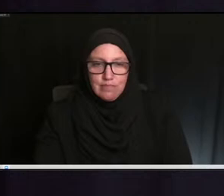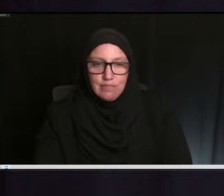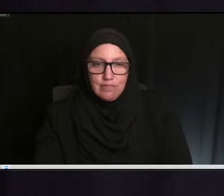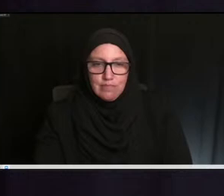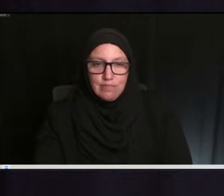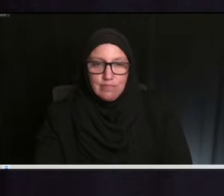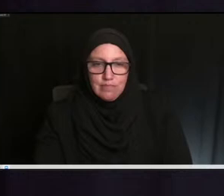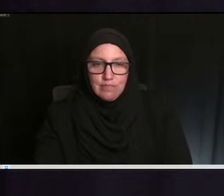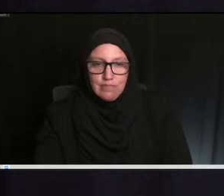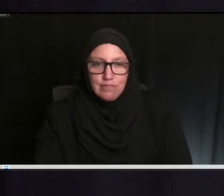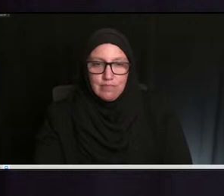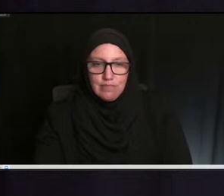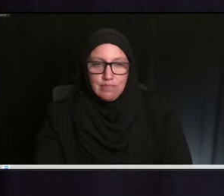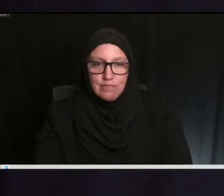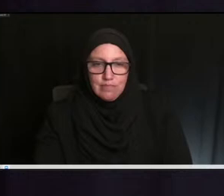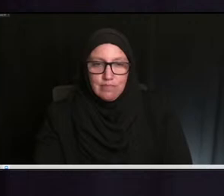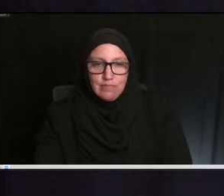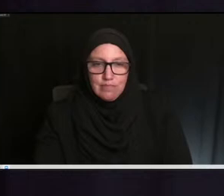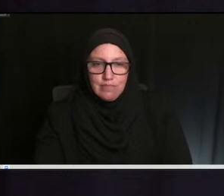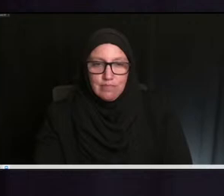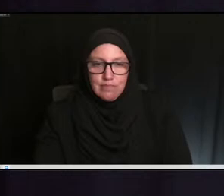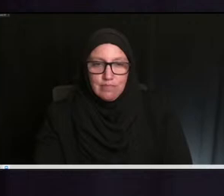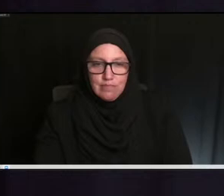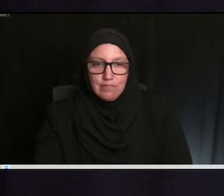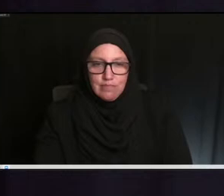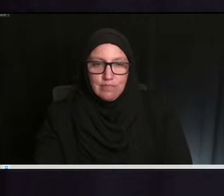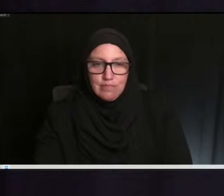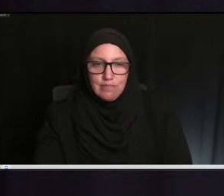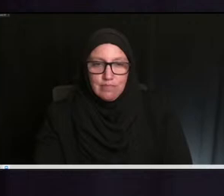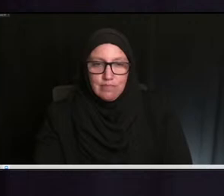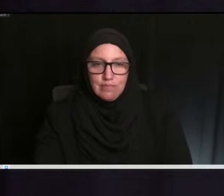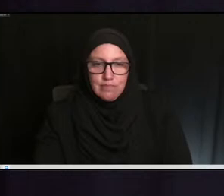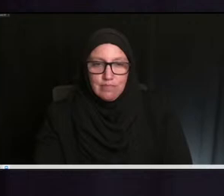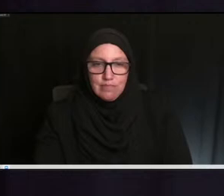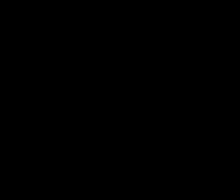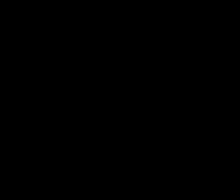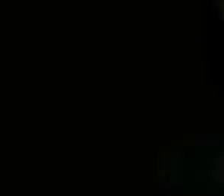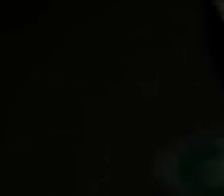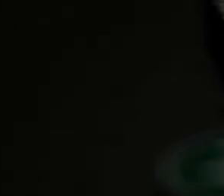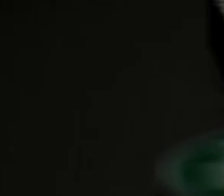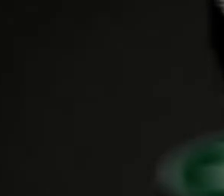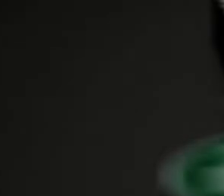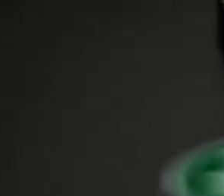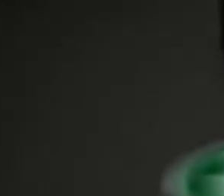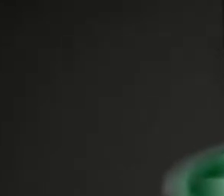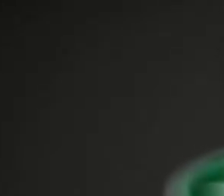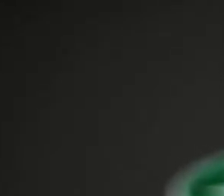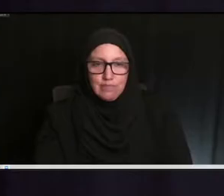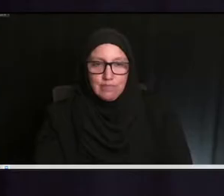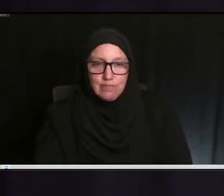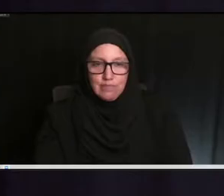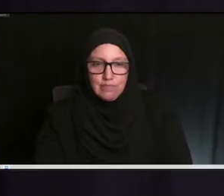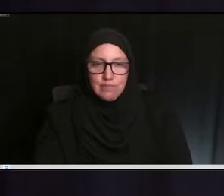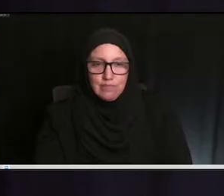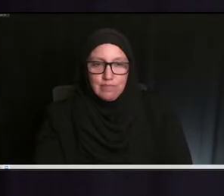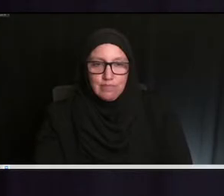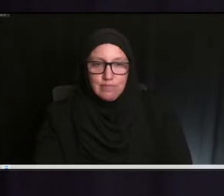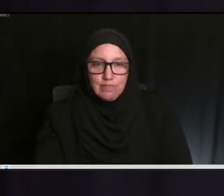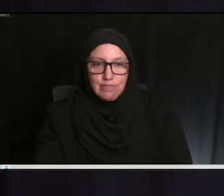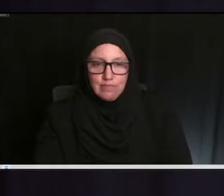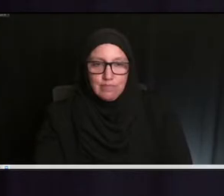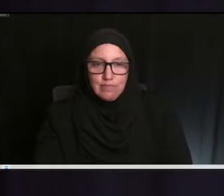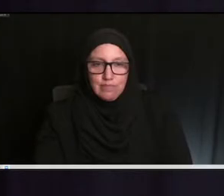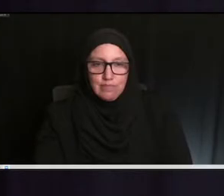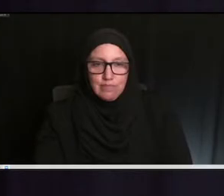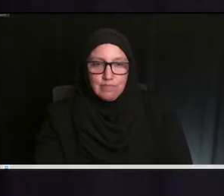to hopefully get expressions of interest to see who out there is interested. We've had